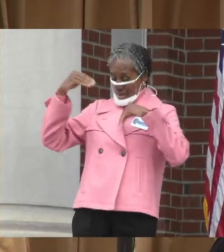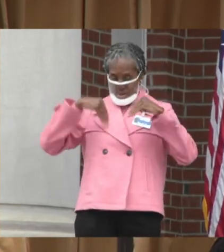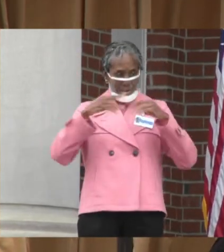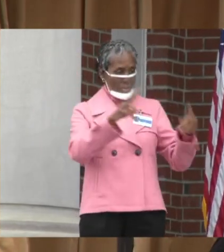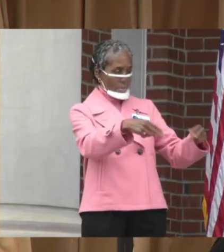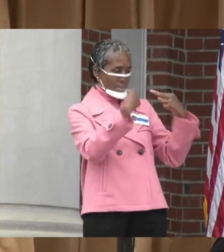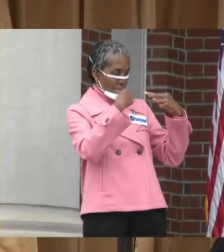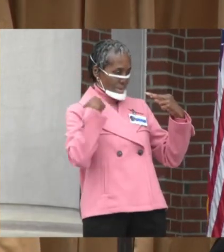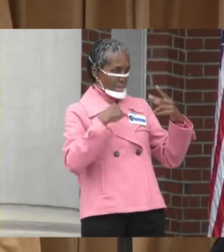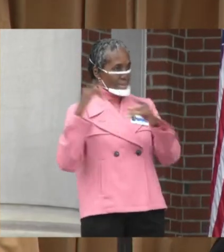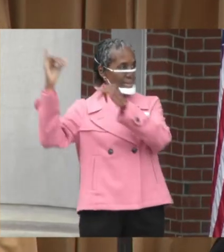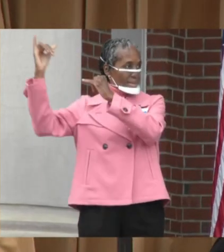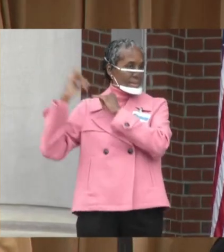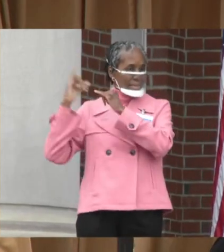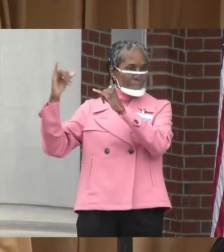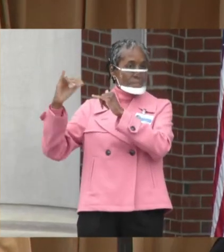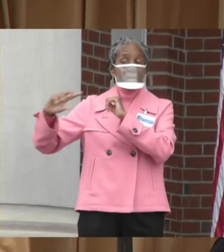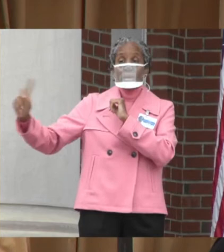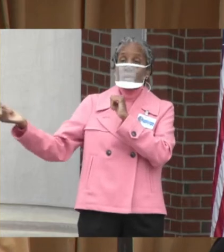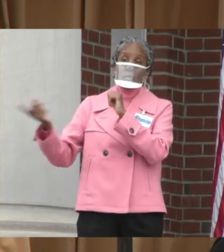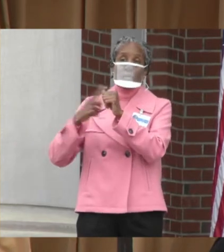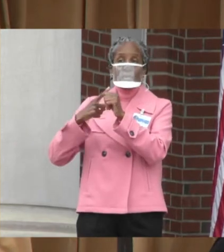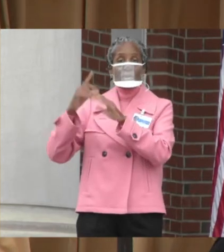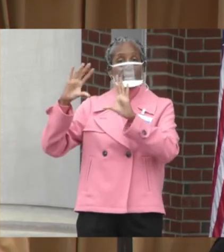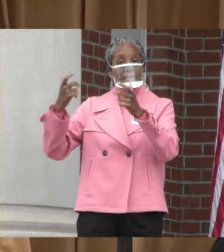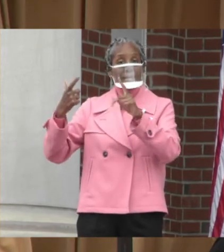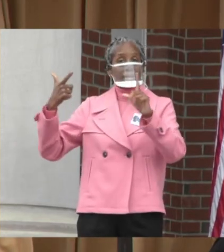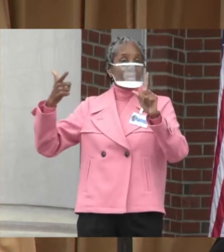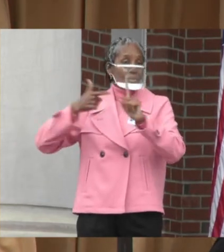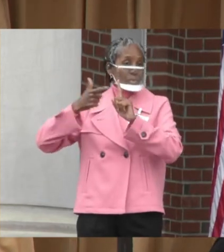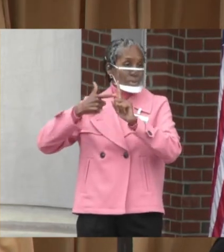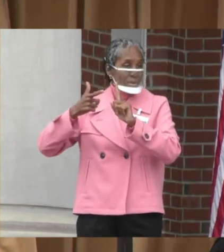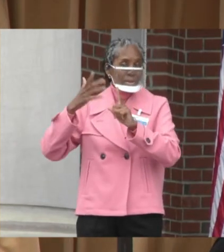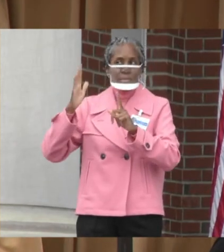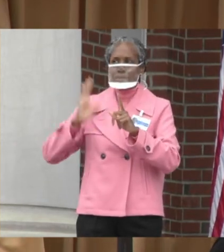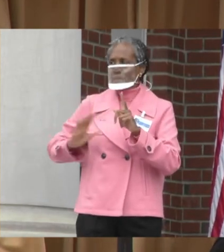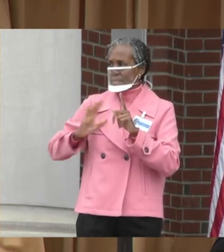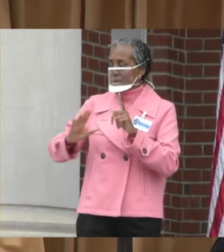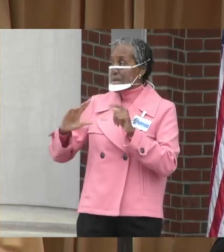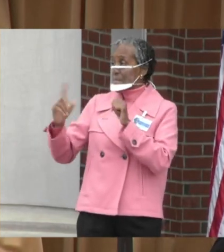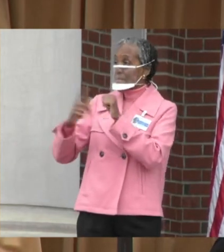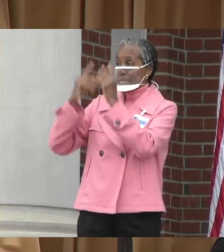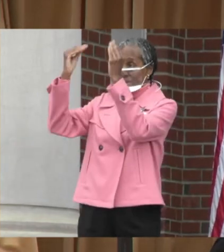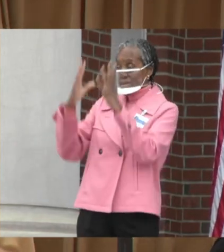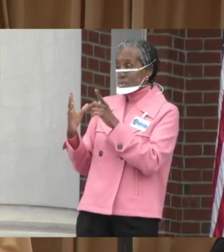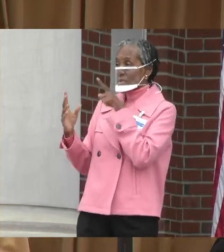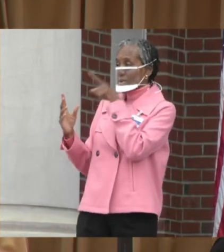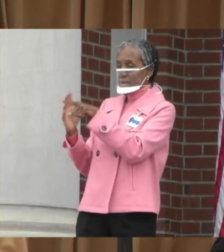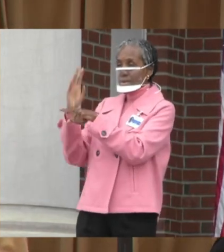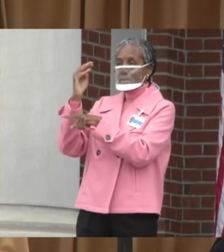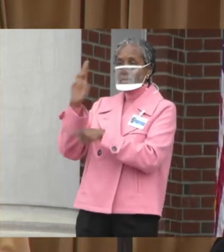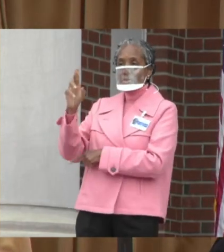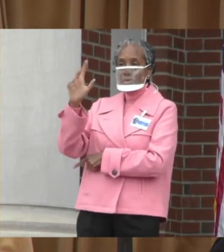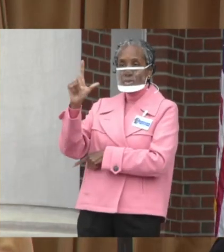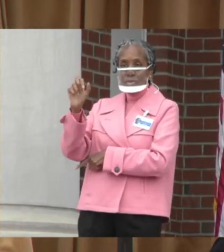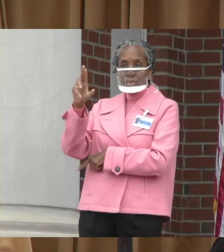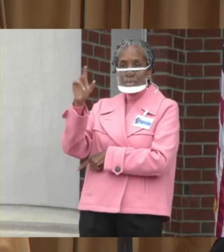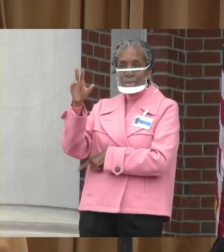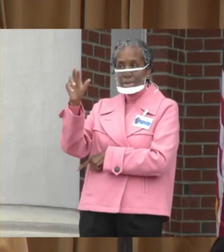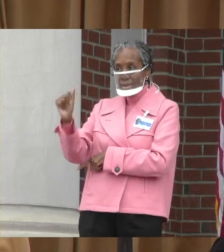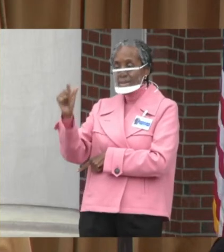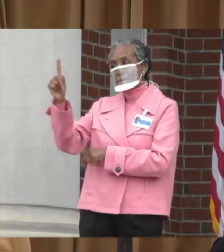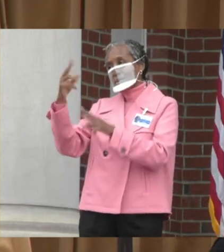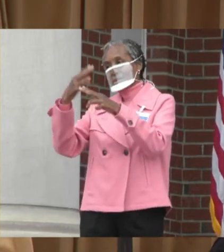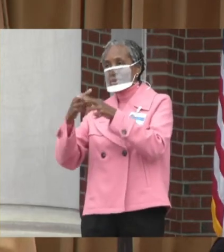I remember my first welding class, 7 a.m. sharp, and when I saw my instructor, Mr. Raymond, the velvet